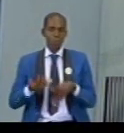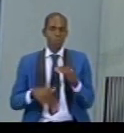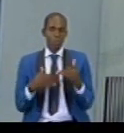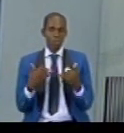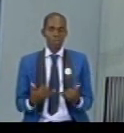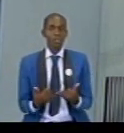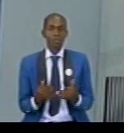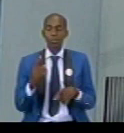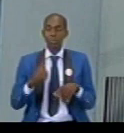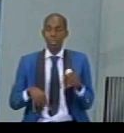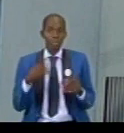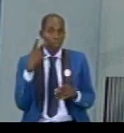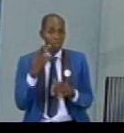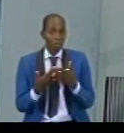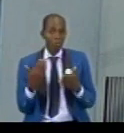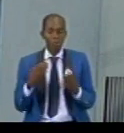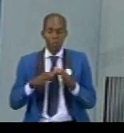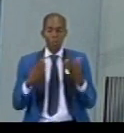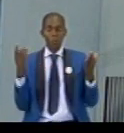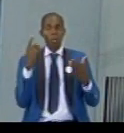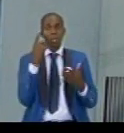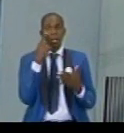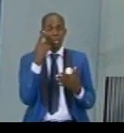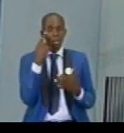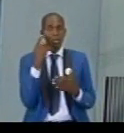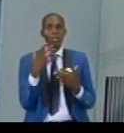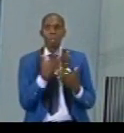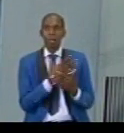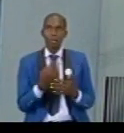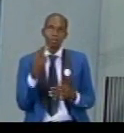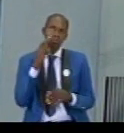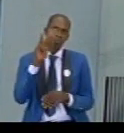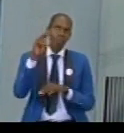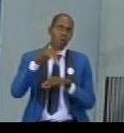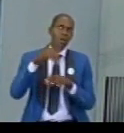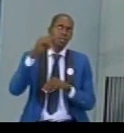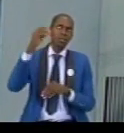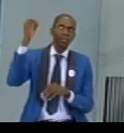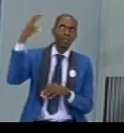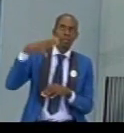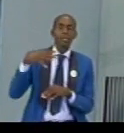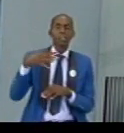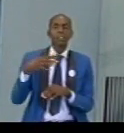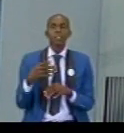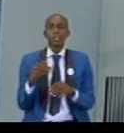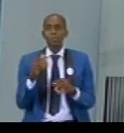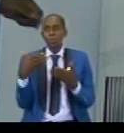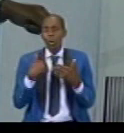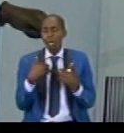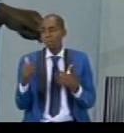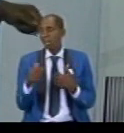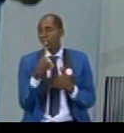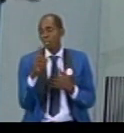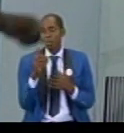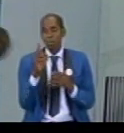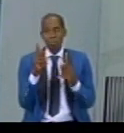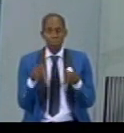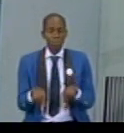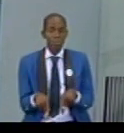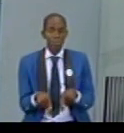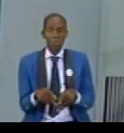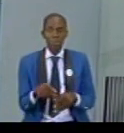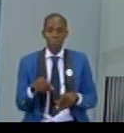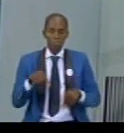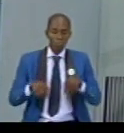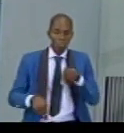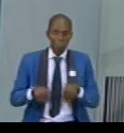to see the light as a blind man. Look, test the person you brought. Is lying down on the mat. Ask him or